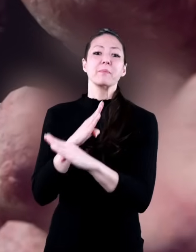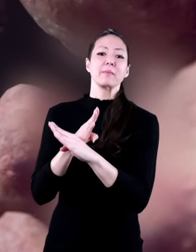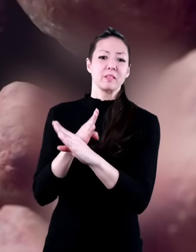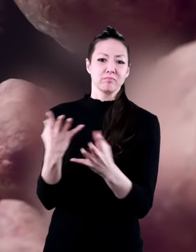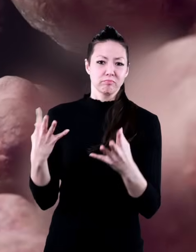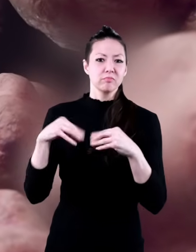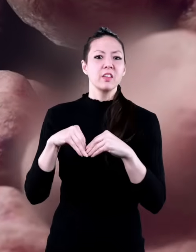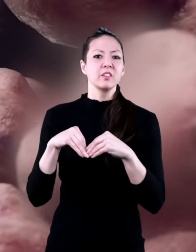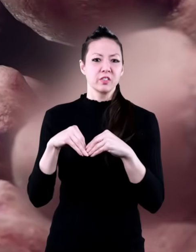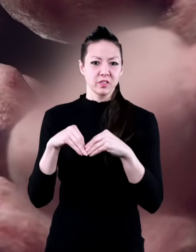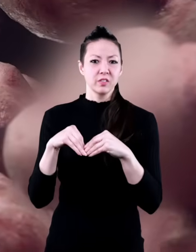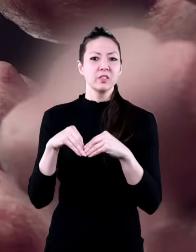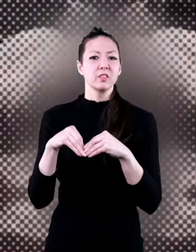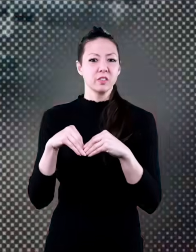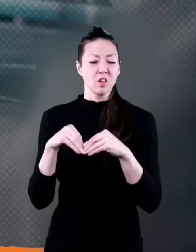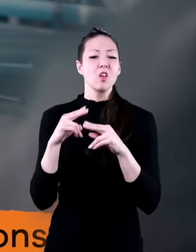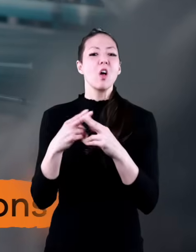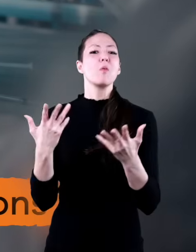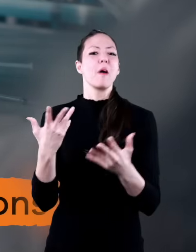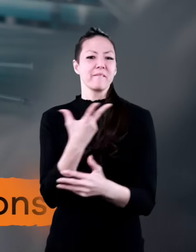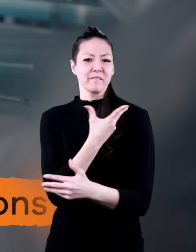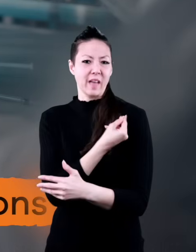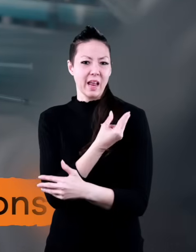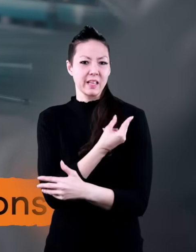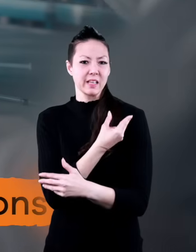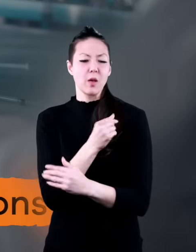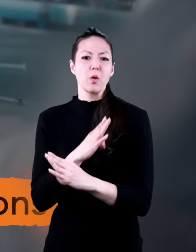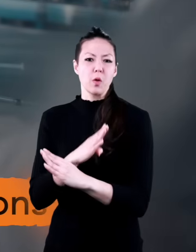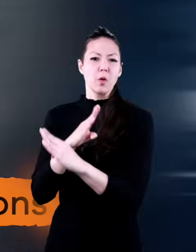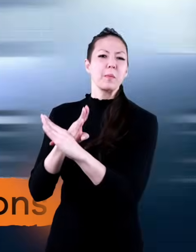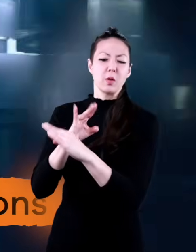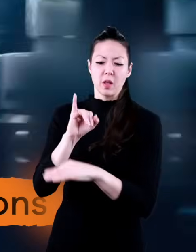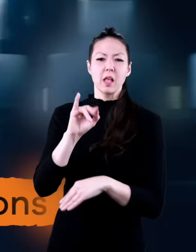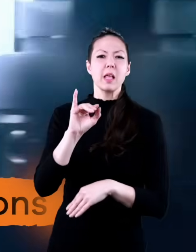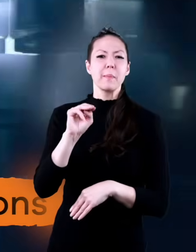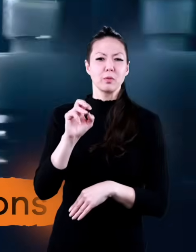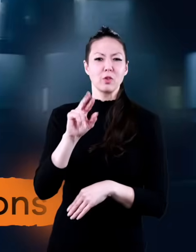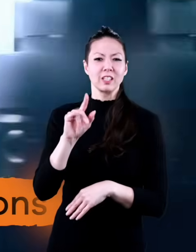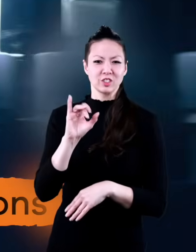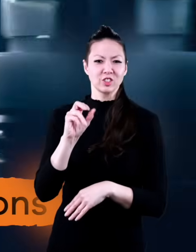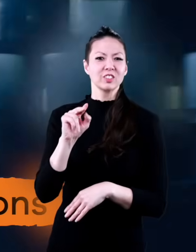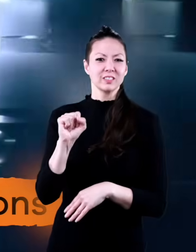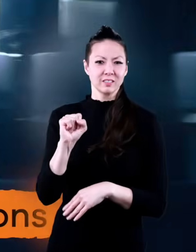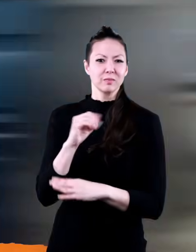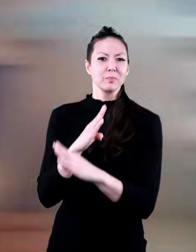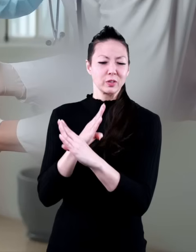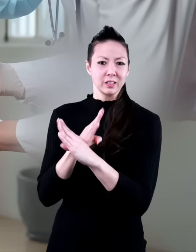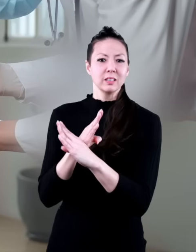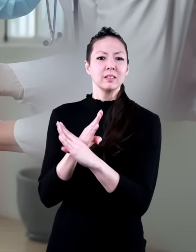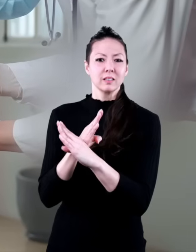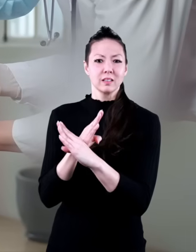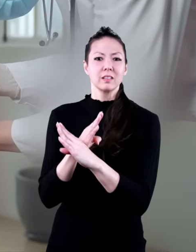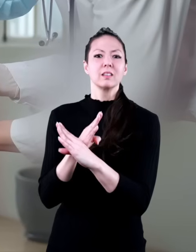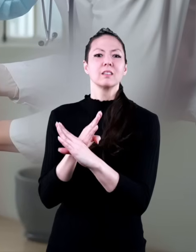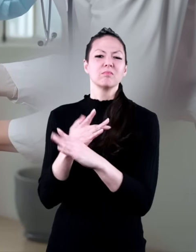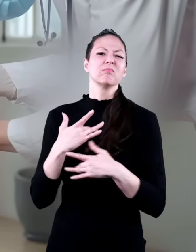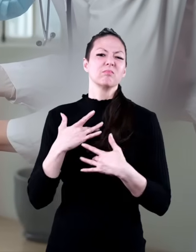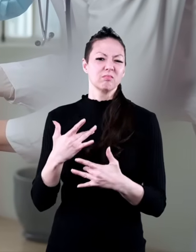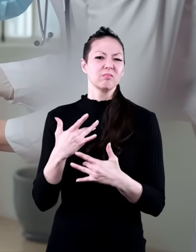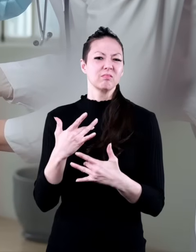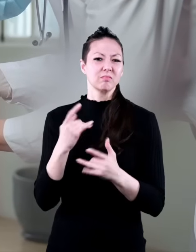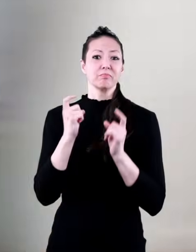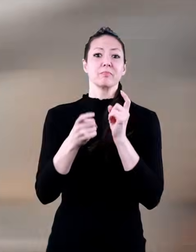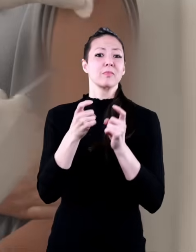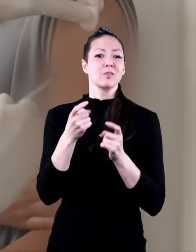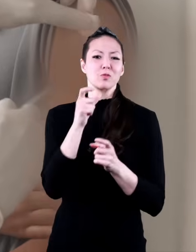them all together these are called vaccines or immunizations which are usually given